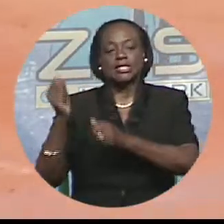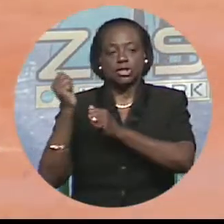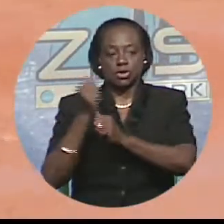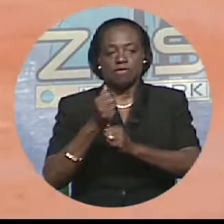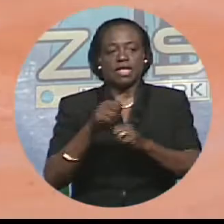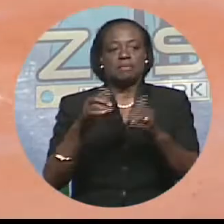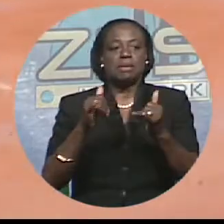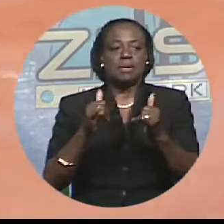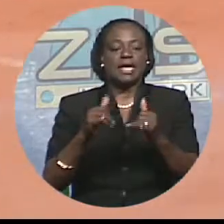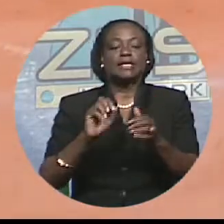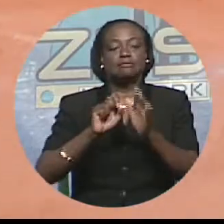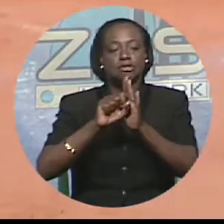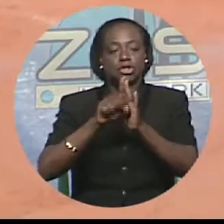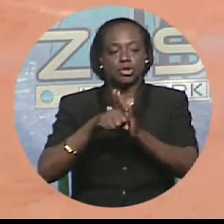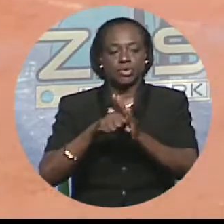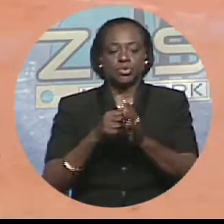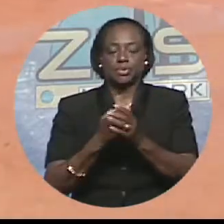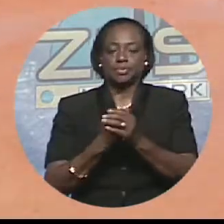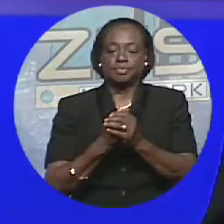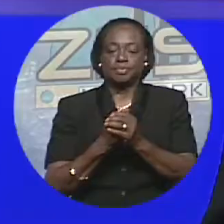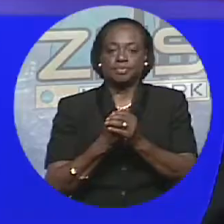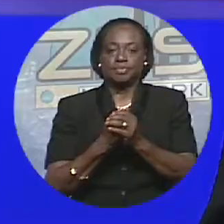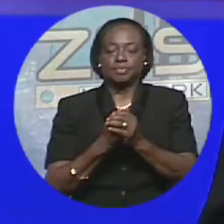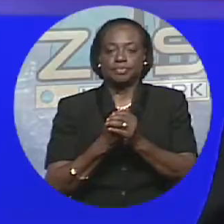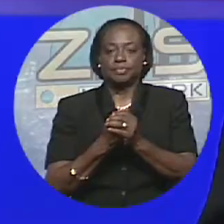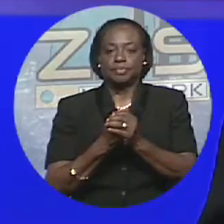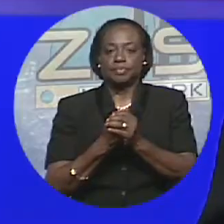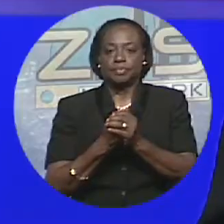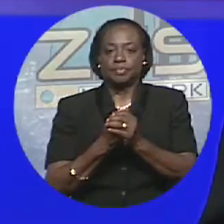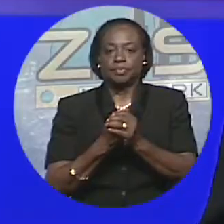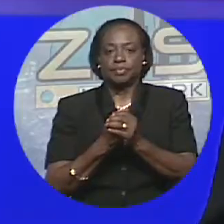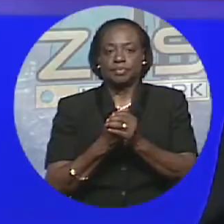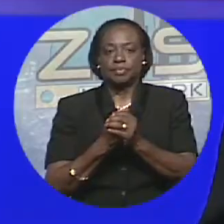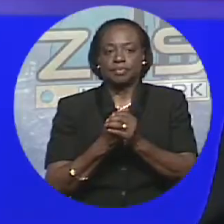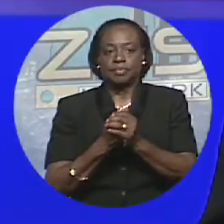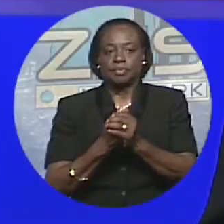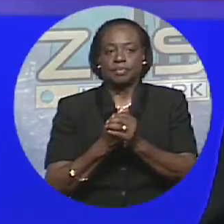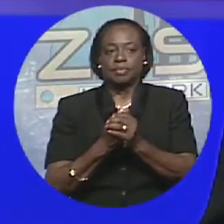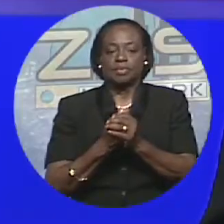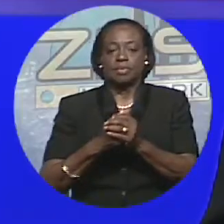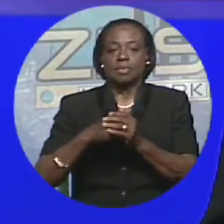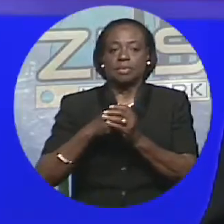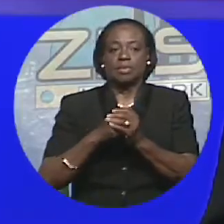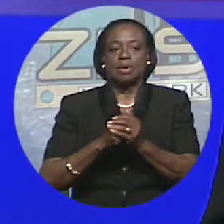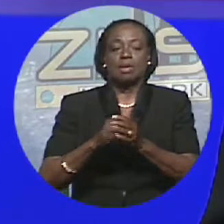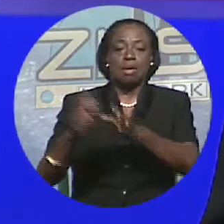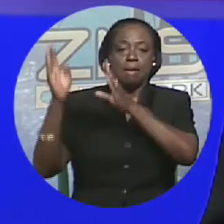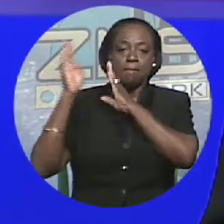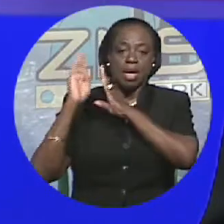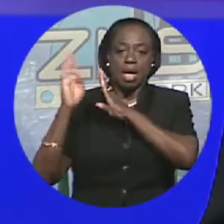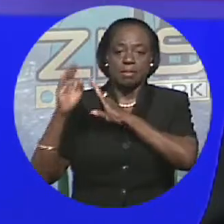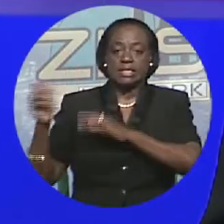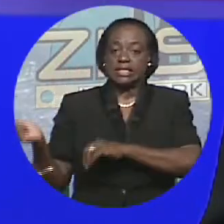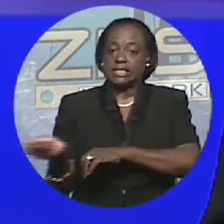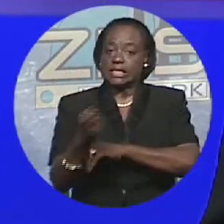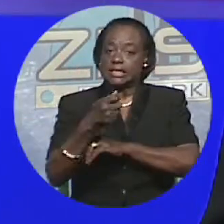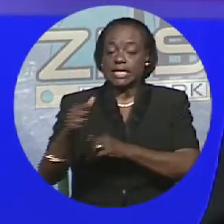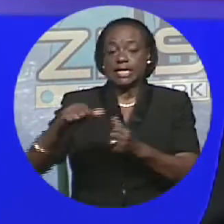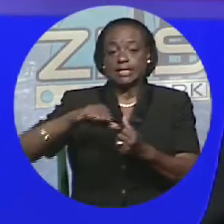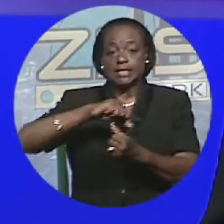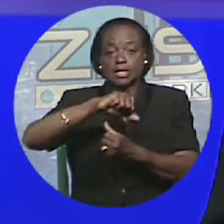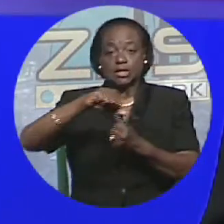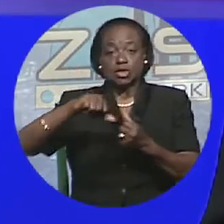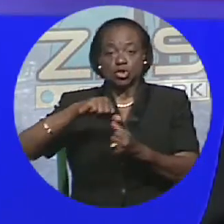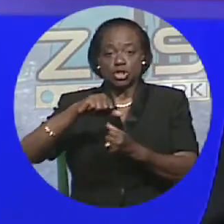For ZNS Total Sports, I'm Charles Fisher. Thanks a lot, Charles. Well, the Bahamas Low-End Tennis Association will send off its Federation